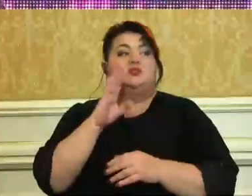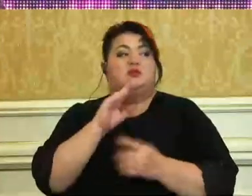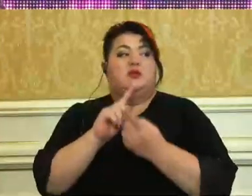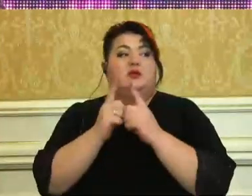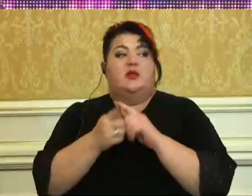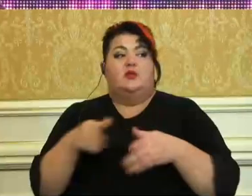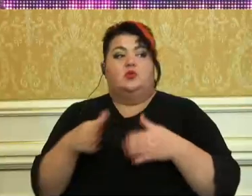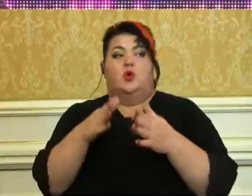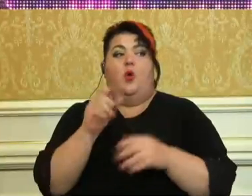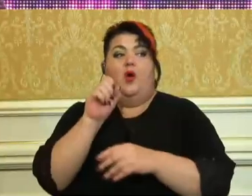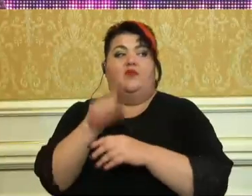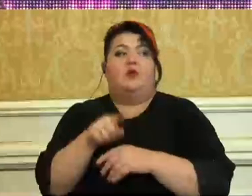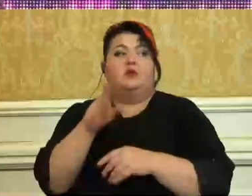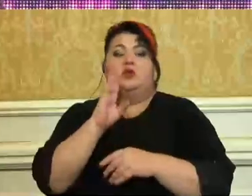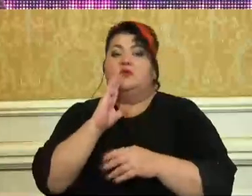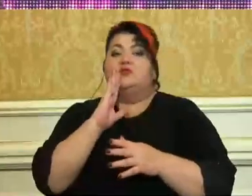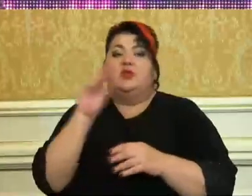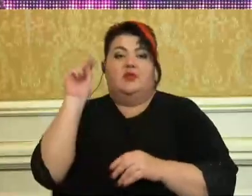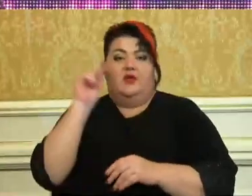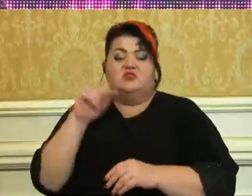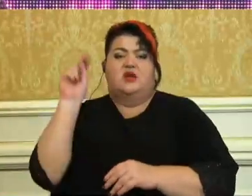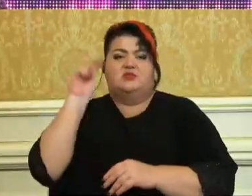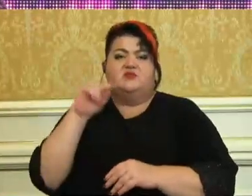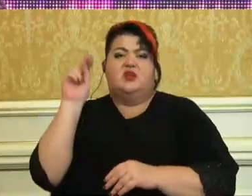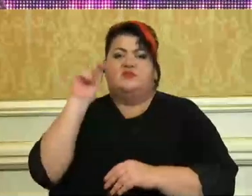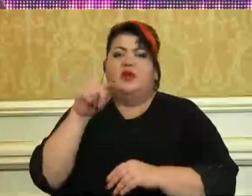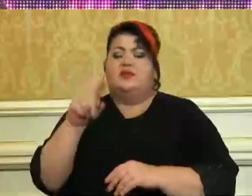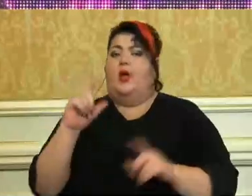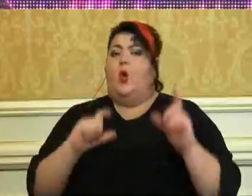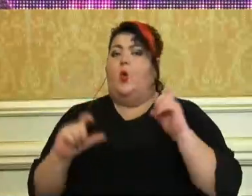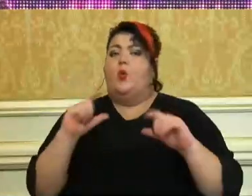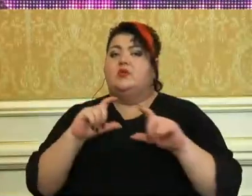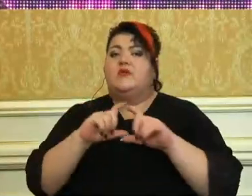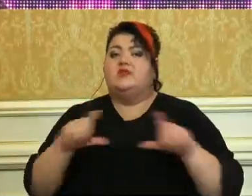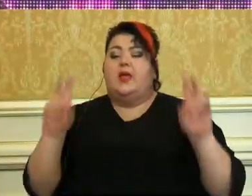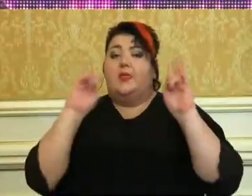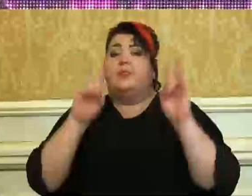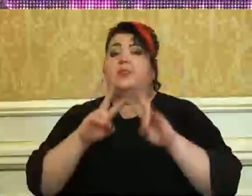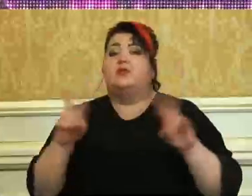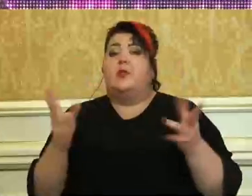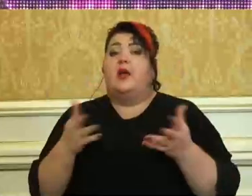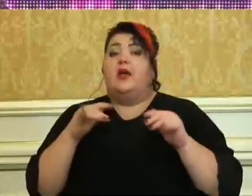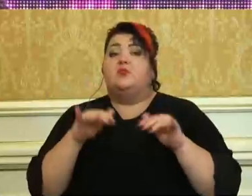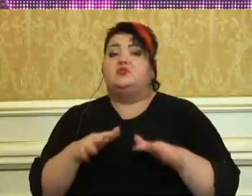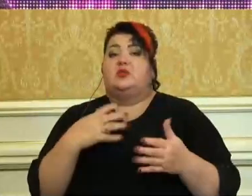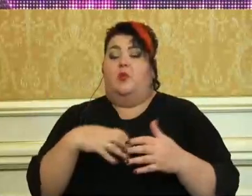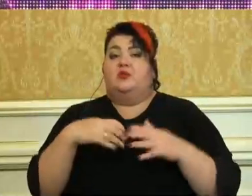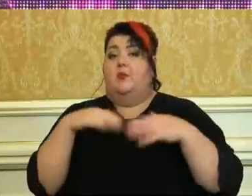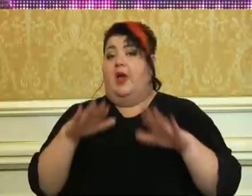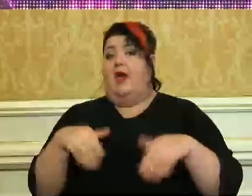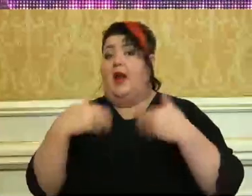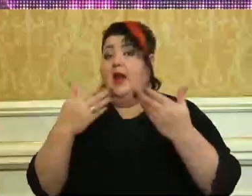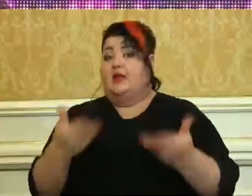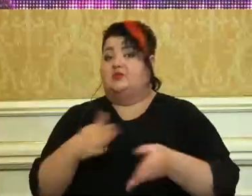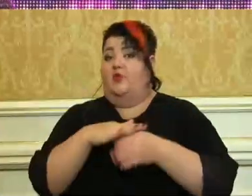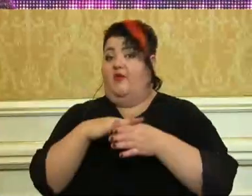the women should be a kind of a leaders, milestones for those goals, these